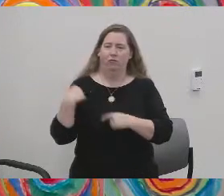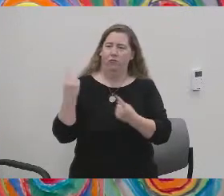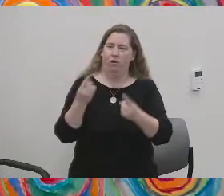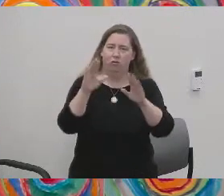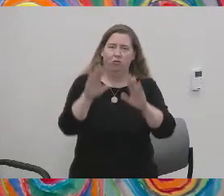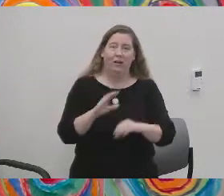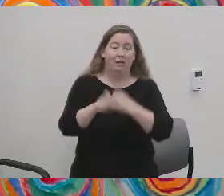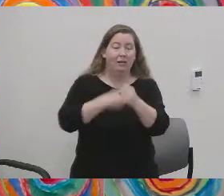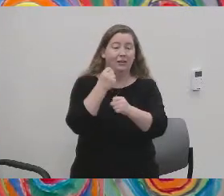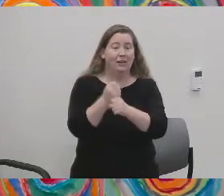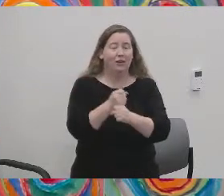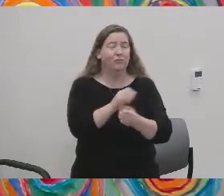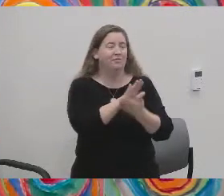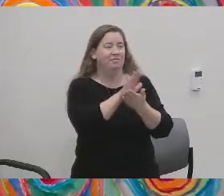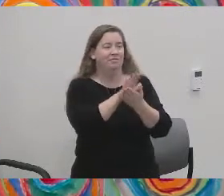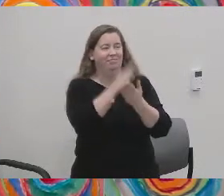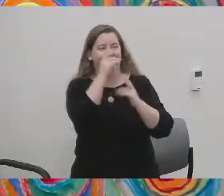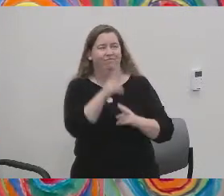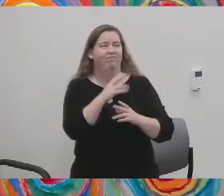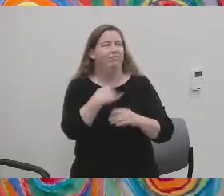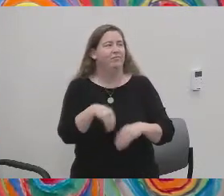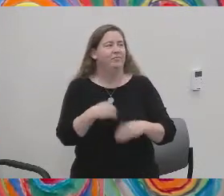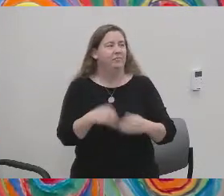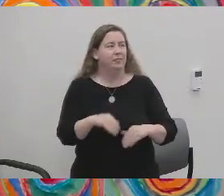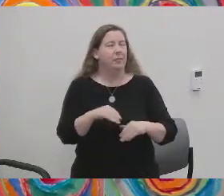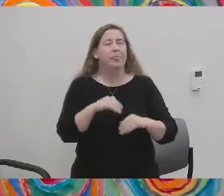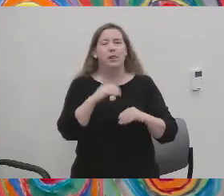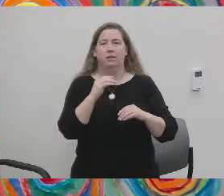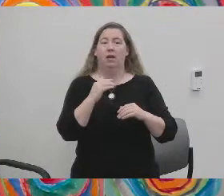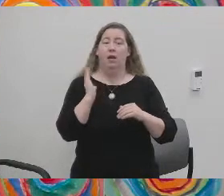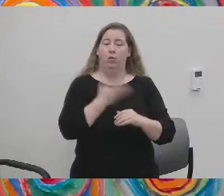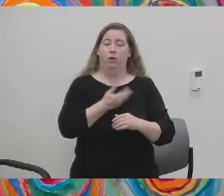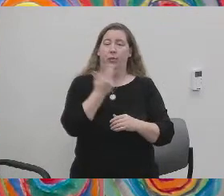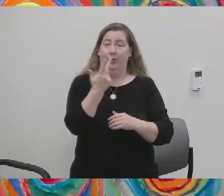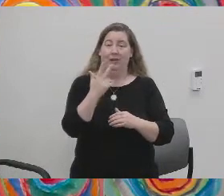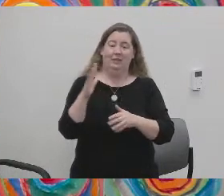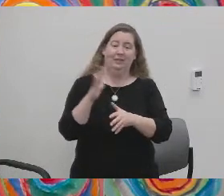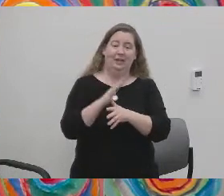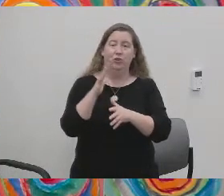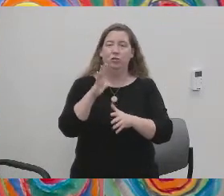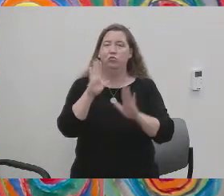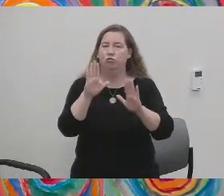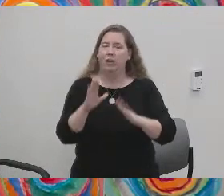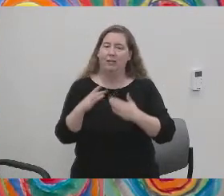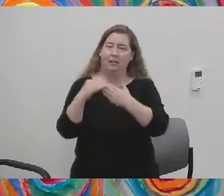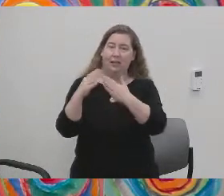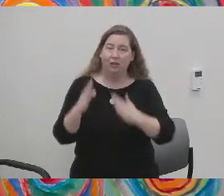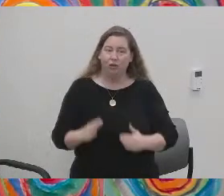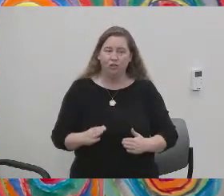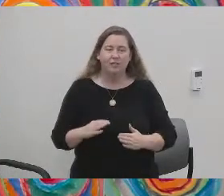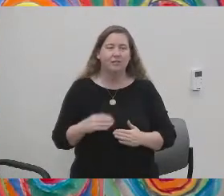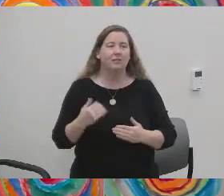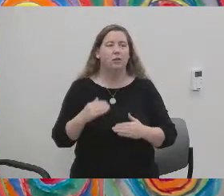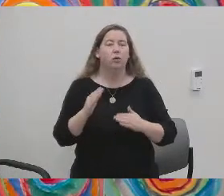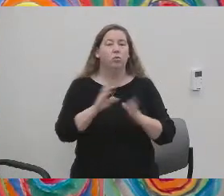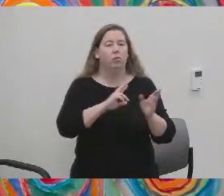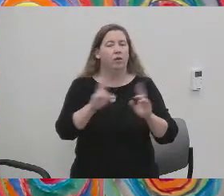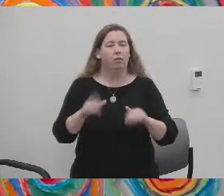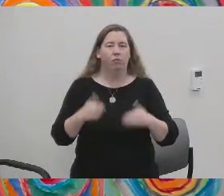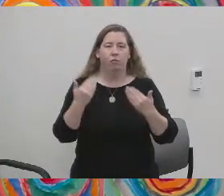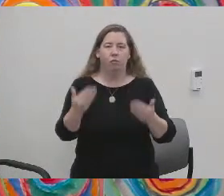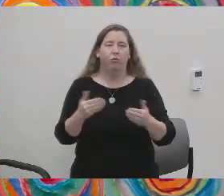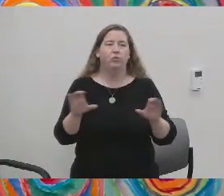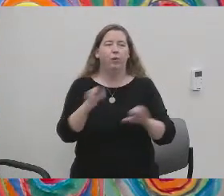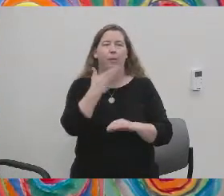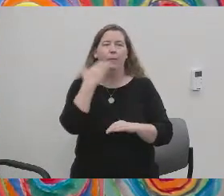young ladies deserve a lot of credit, a lot of recognition, and we're really young. And our 3 seniors were phenomenal leaders, but we're very young, and we're primed to move forward and